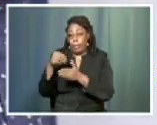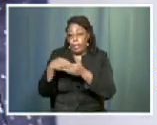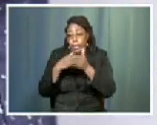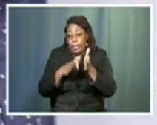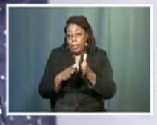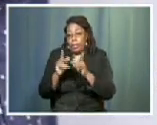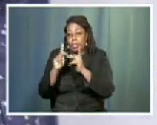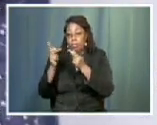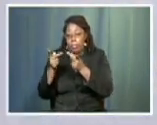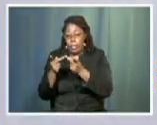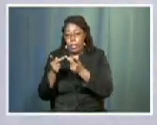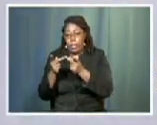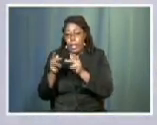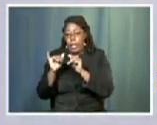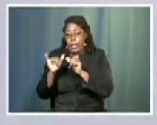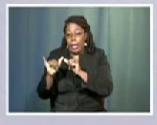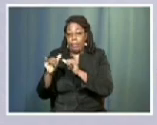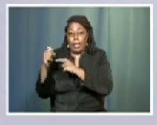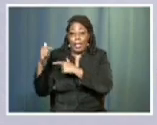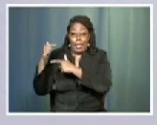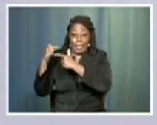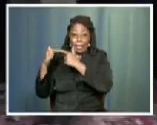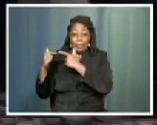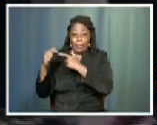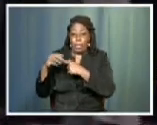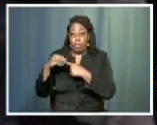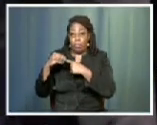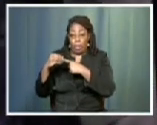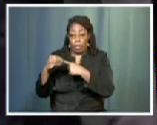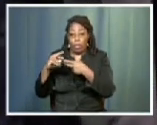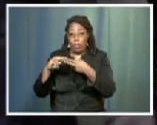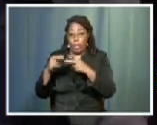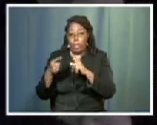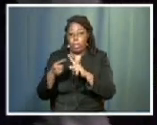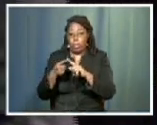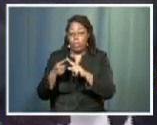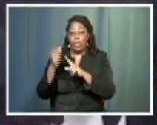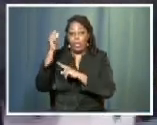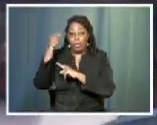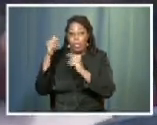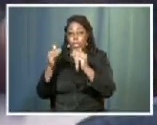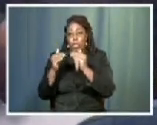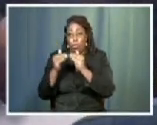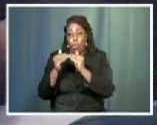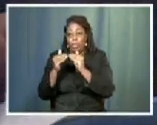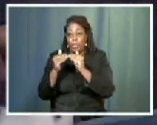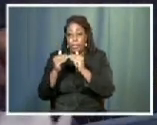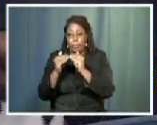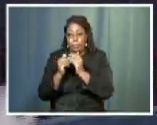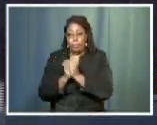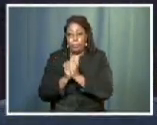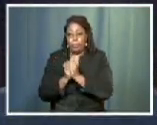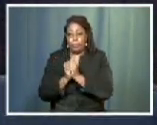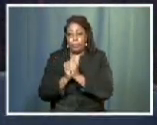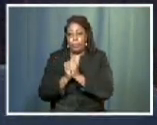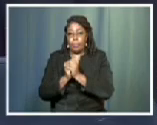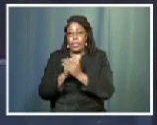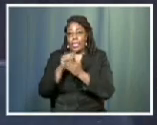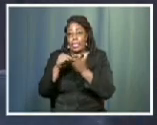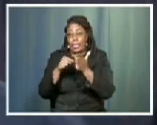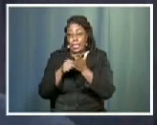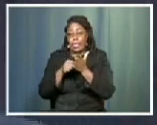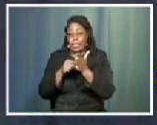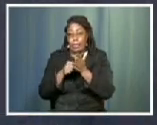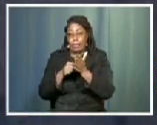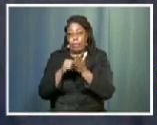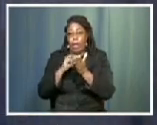left a lasting legacy in the country, particularly as it relates to gender equality. It is to this